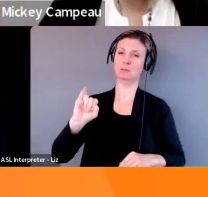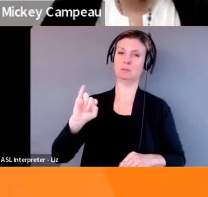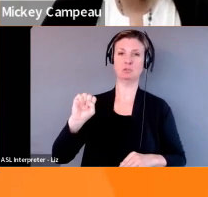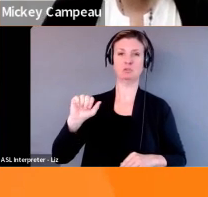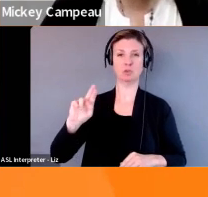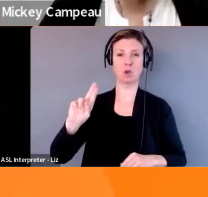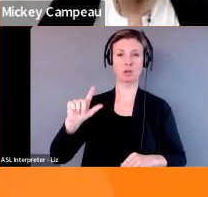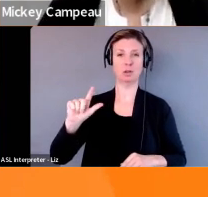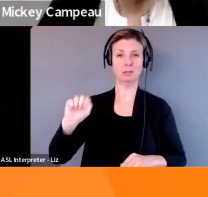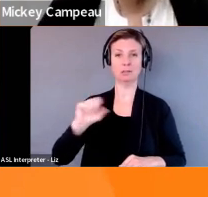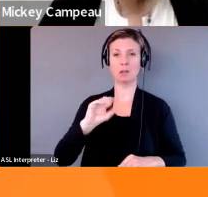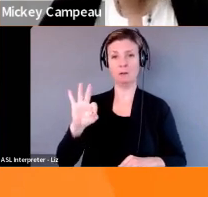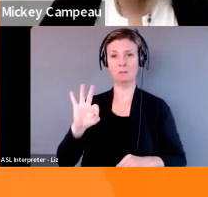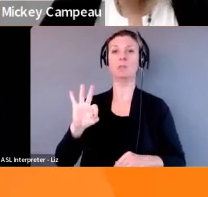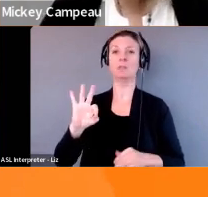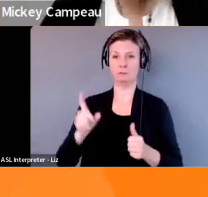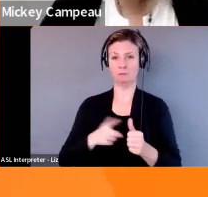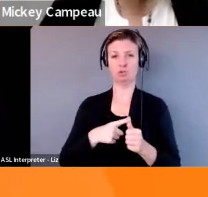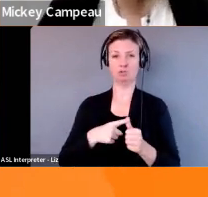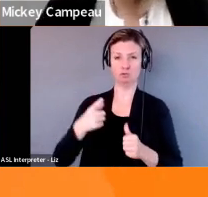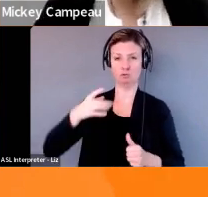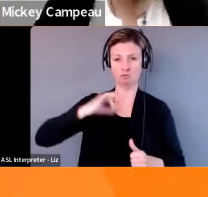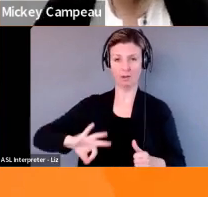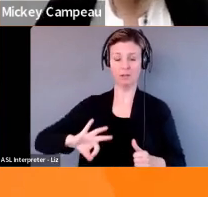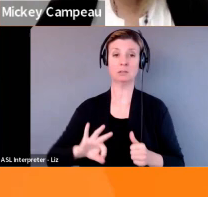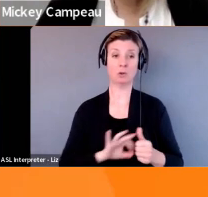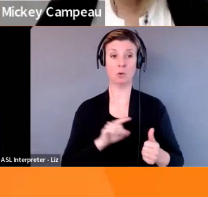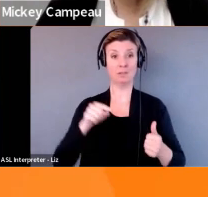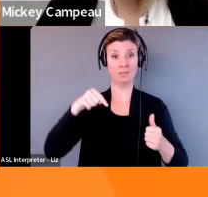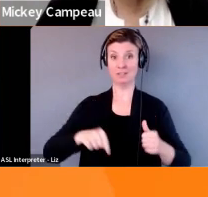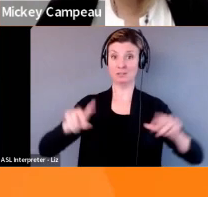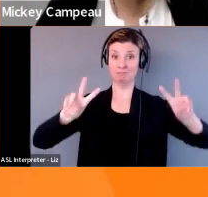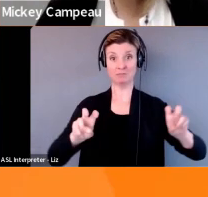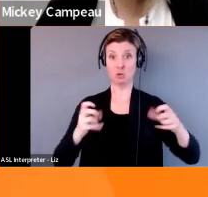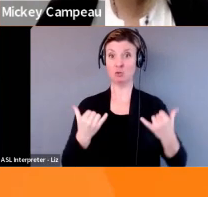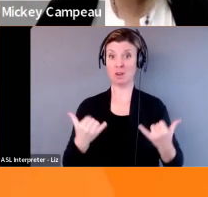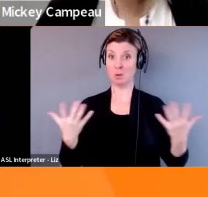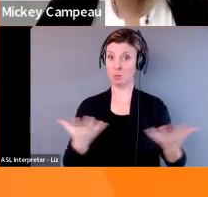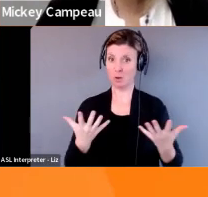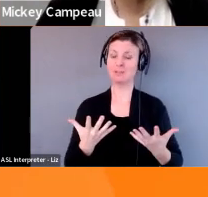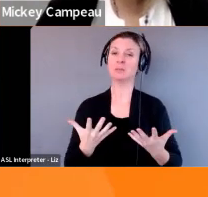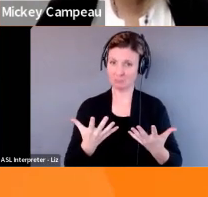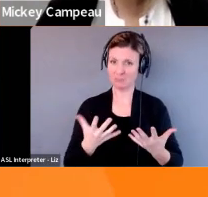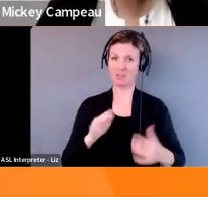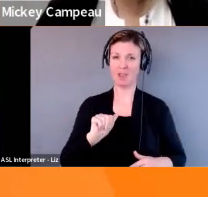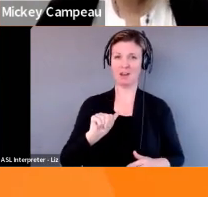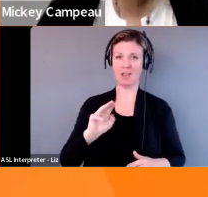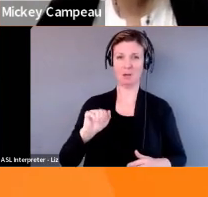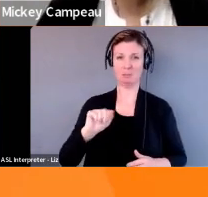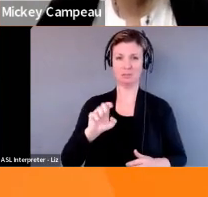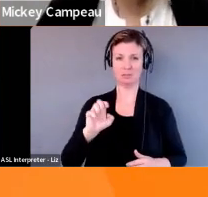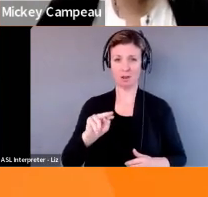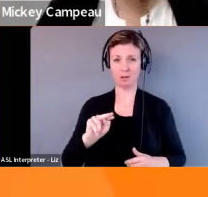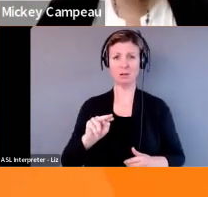Today's webinar is called Amazon 2023, What's Changed and What is Right for Your Business, with Don Thompson, who is a